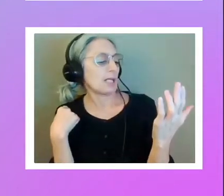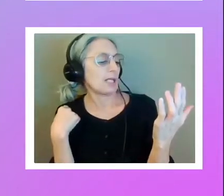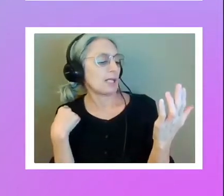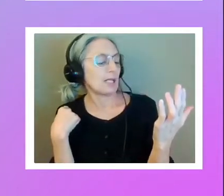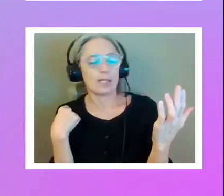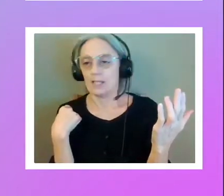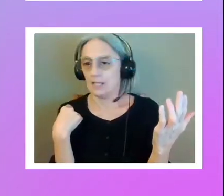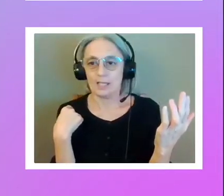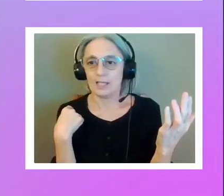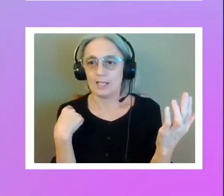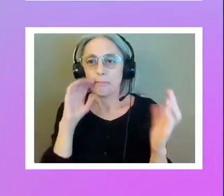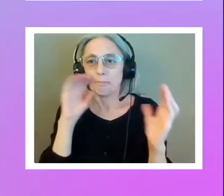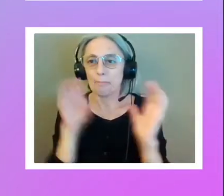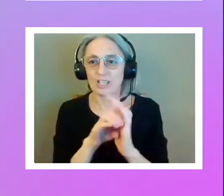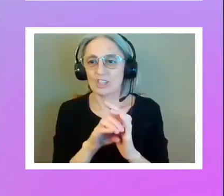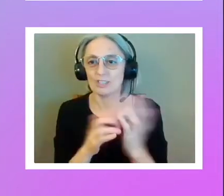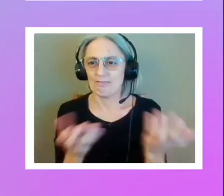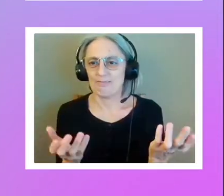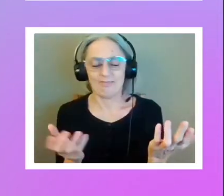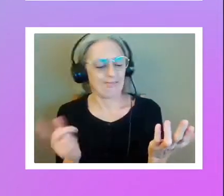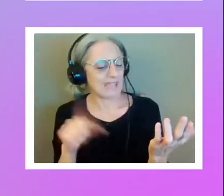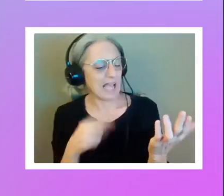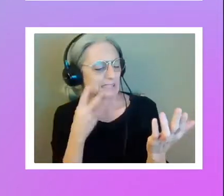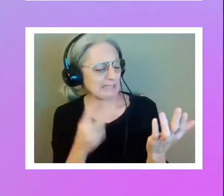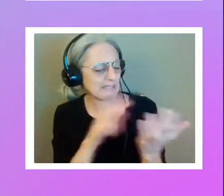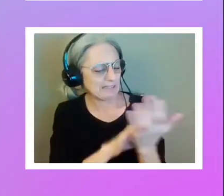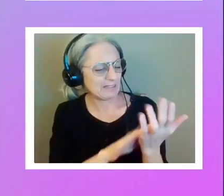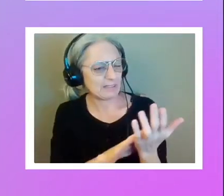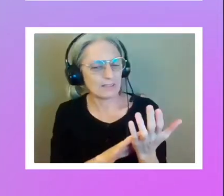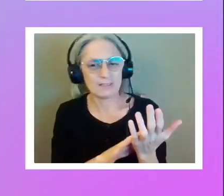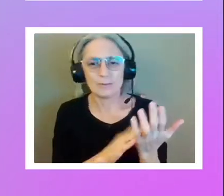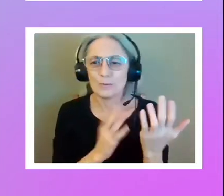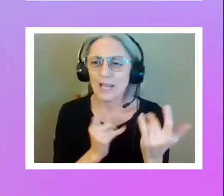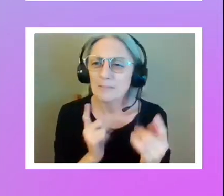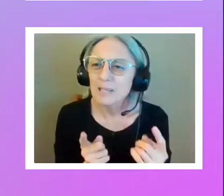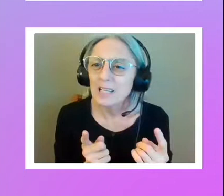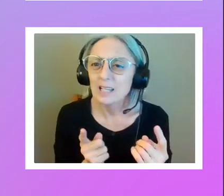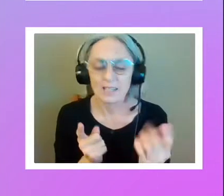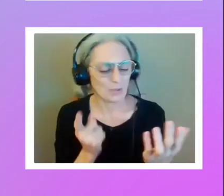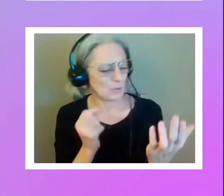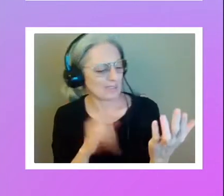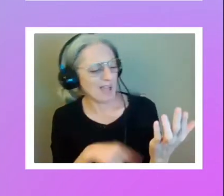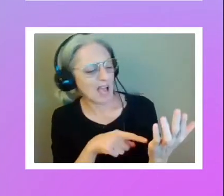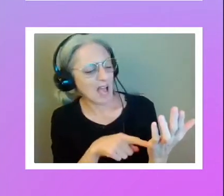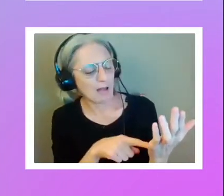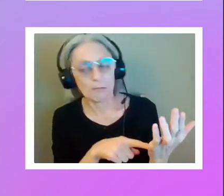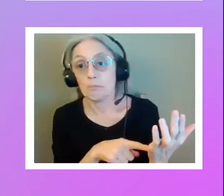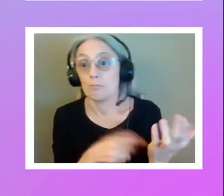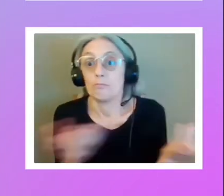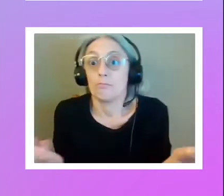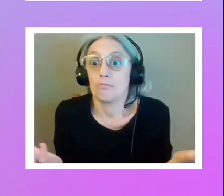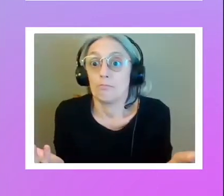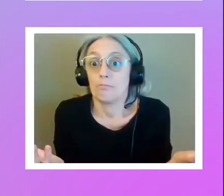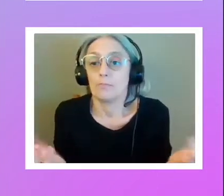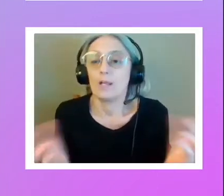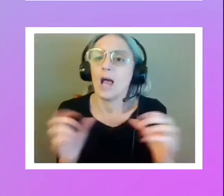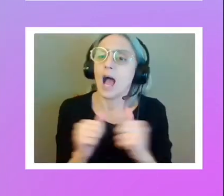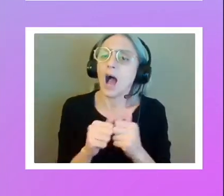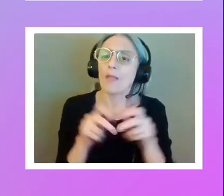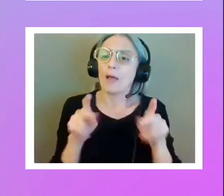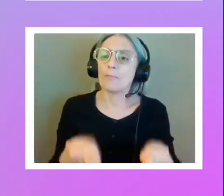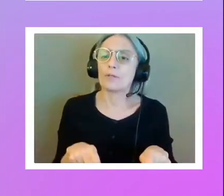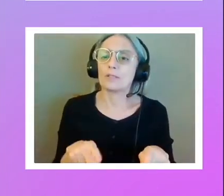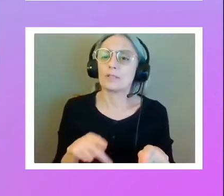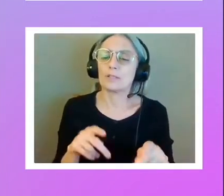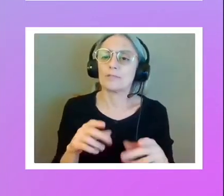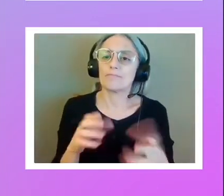see all the pictures. Wait, what is this? Okay, how am I going to get the full experience? In